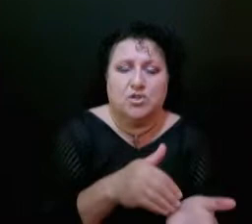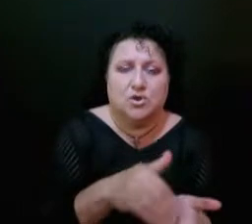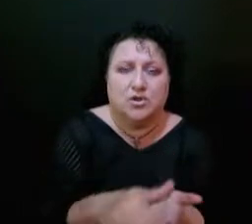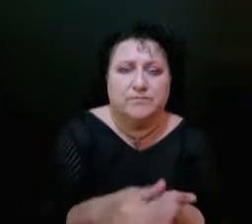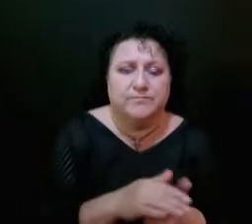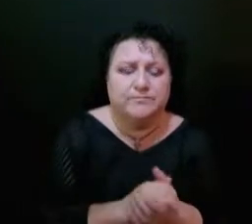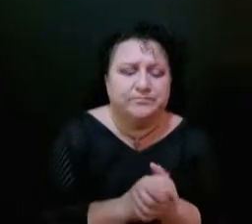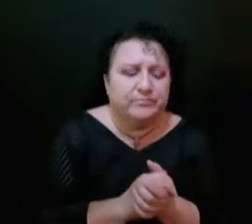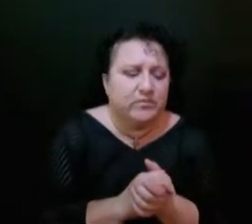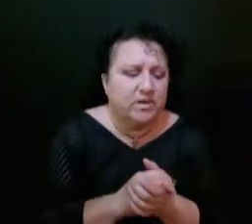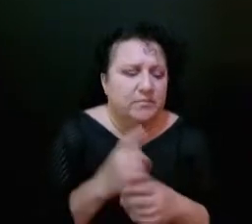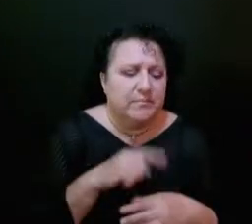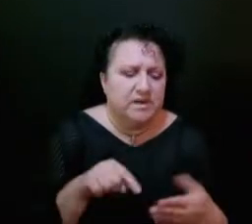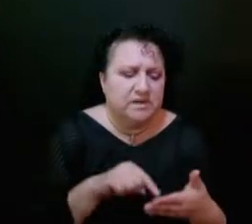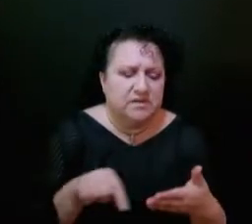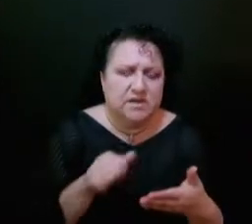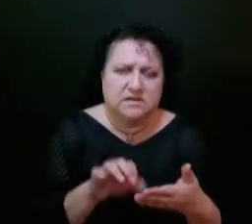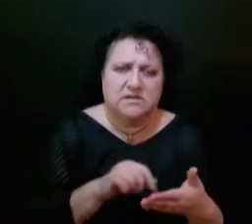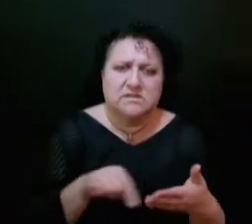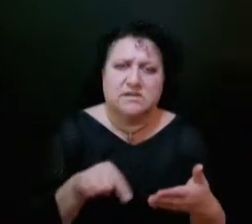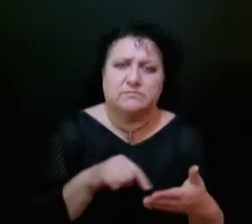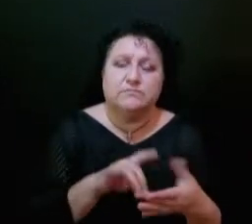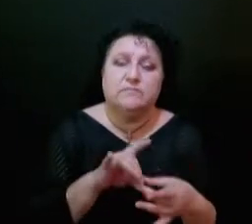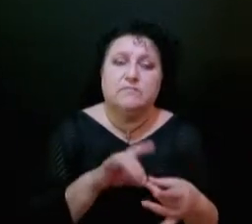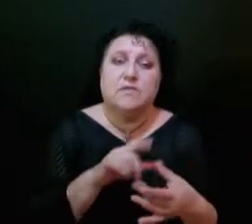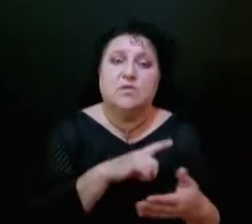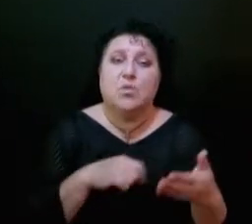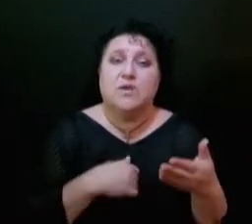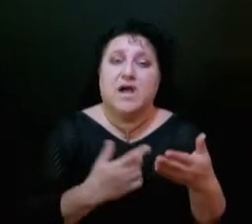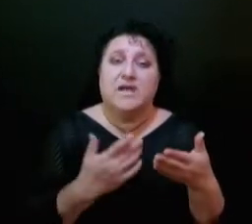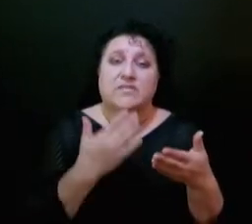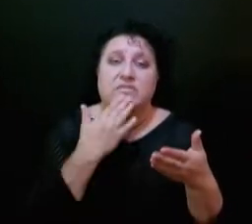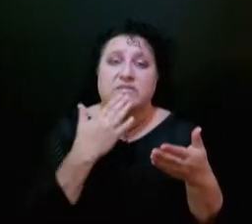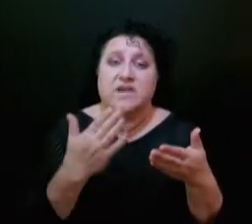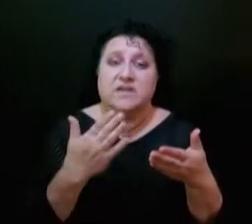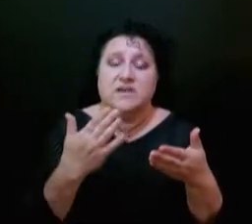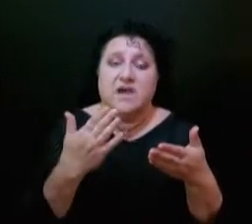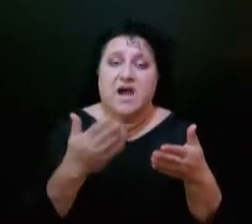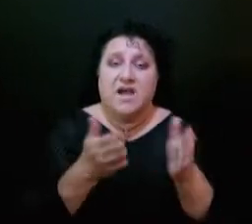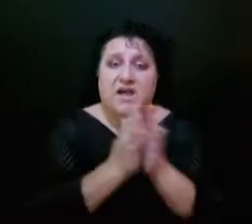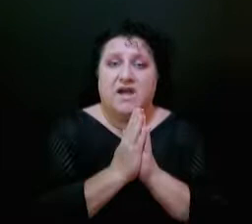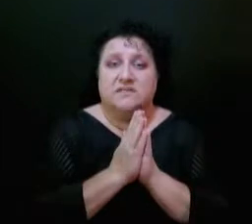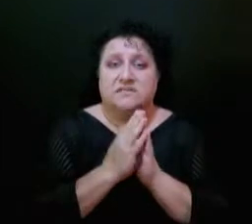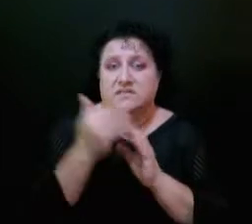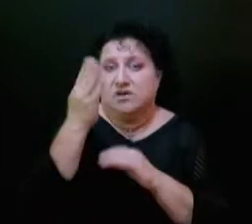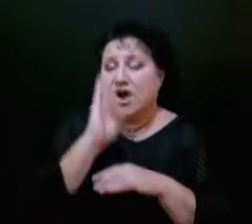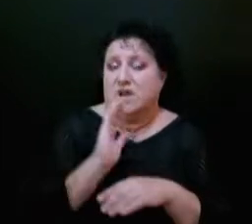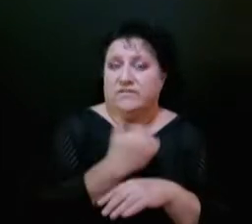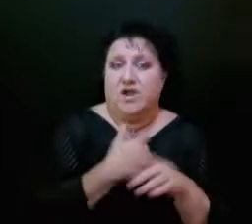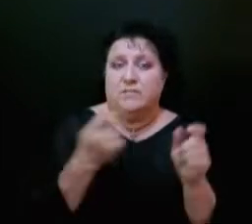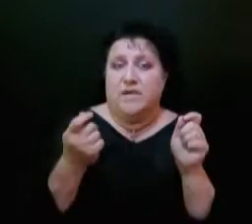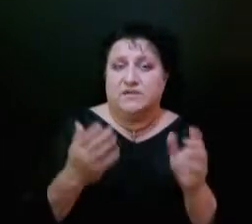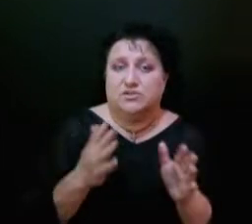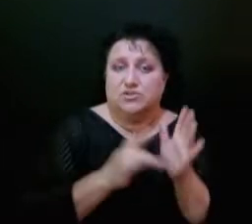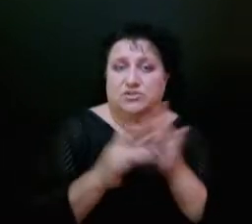says, "But I do more than thank. I ask the God of our Master, Jesus Christ, the God of glory, to make you